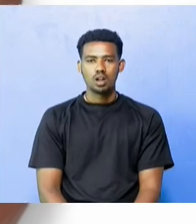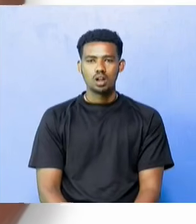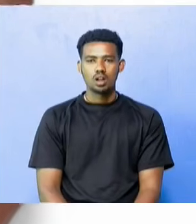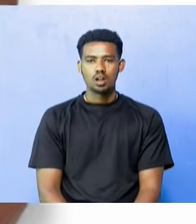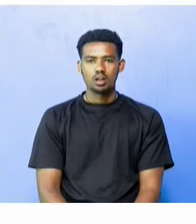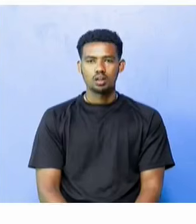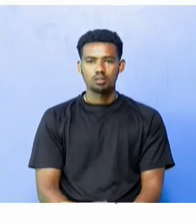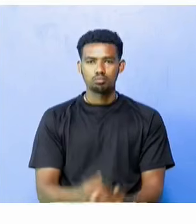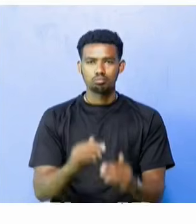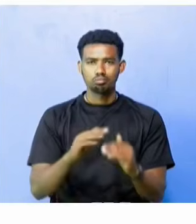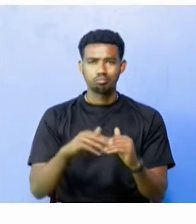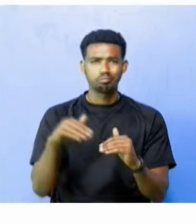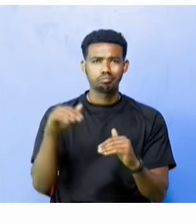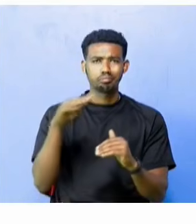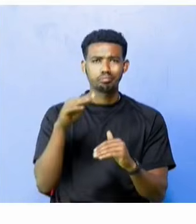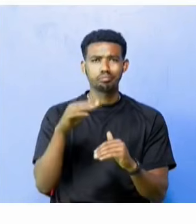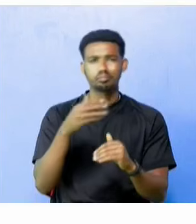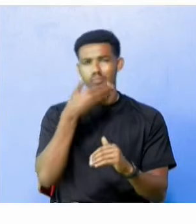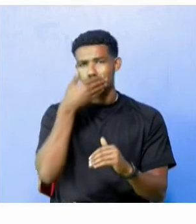Most